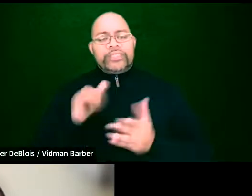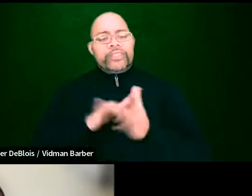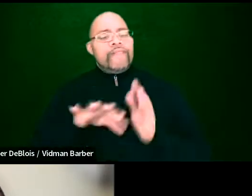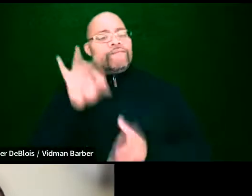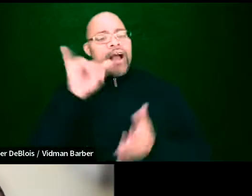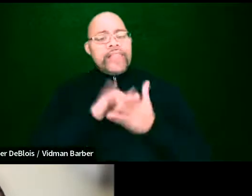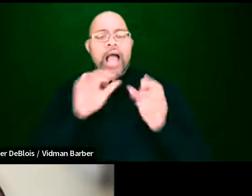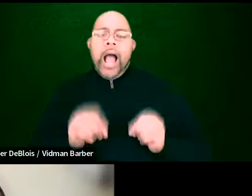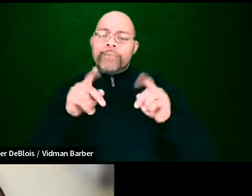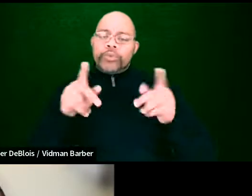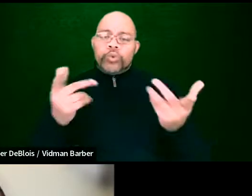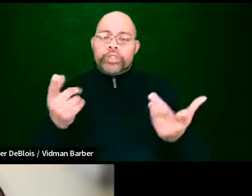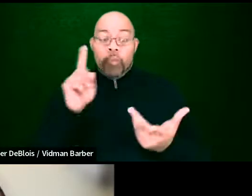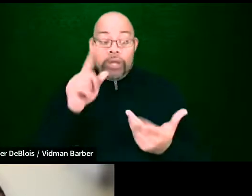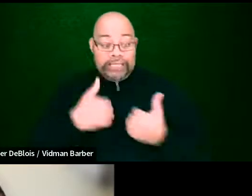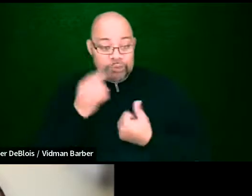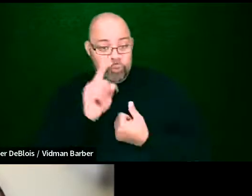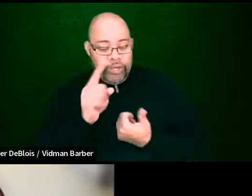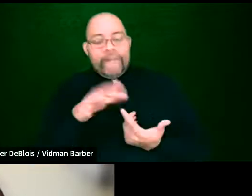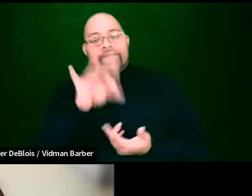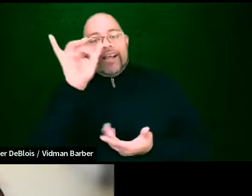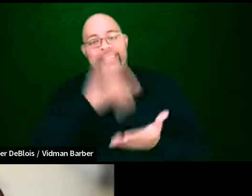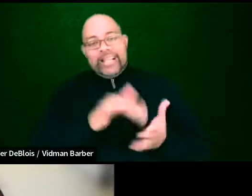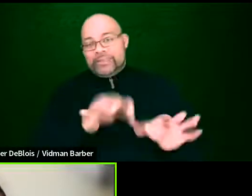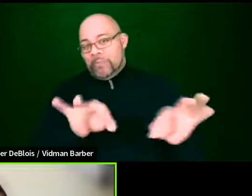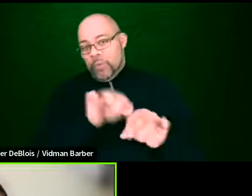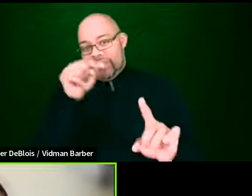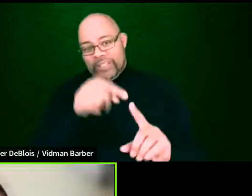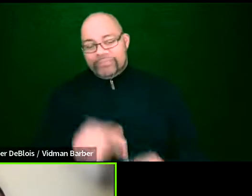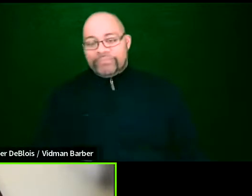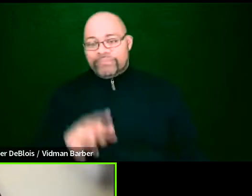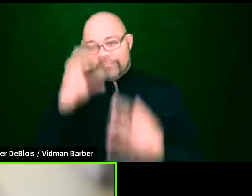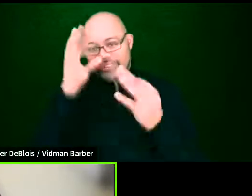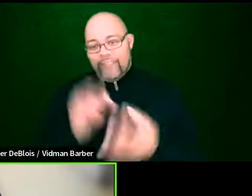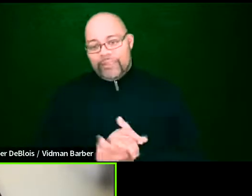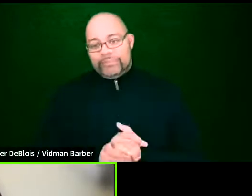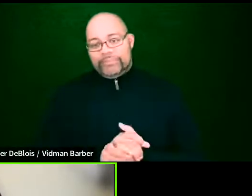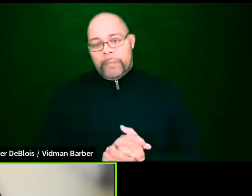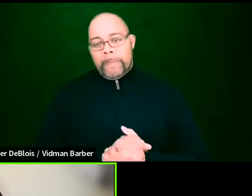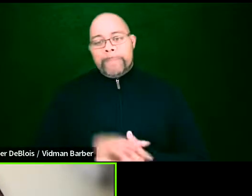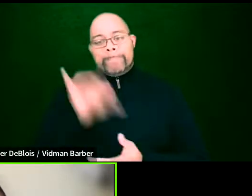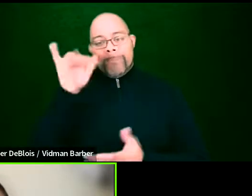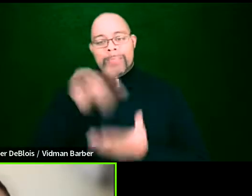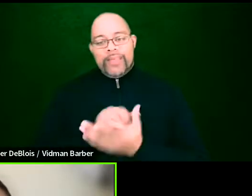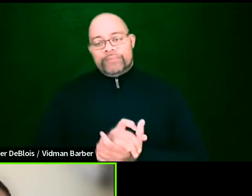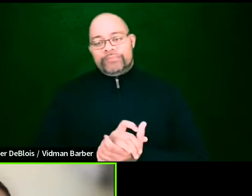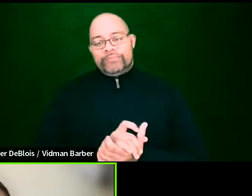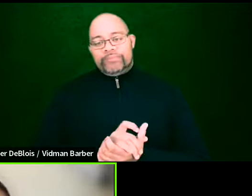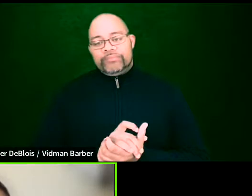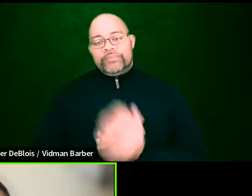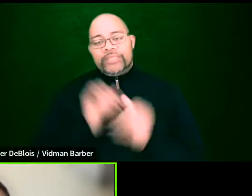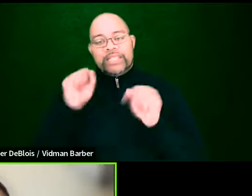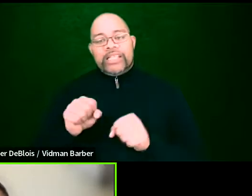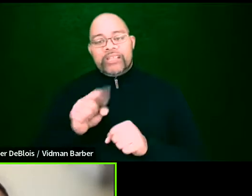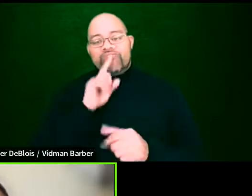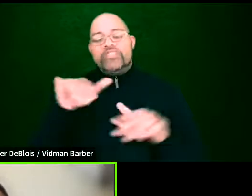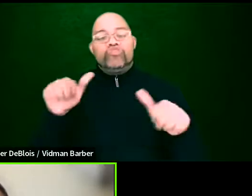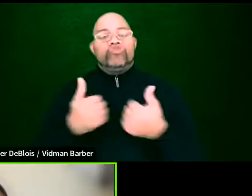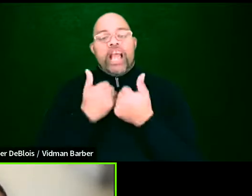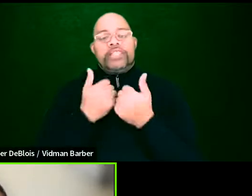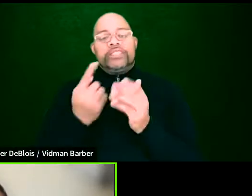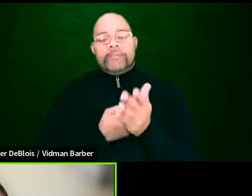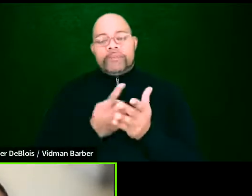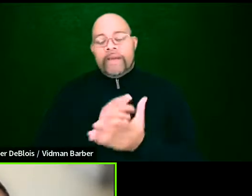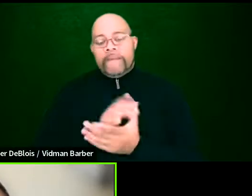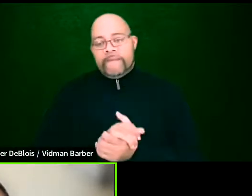those opportunities where they exist. Definitely. Yeah, definitely finding them can be a challenge